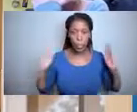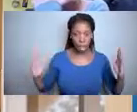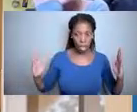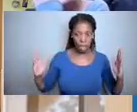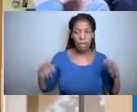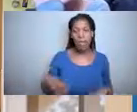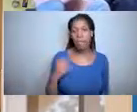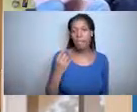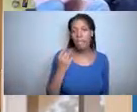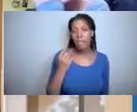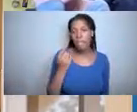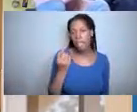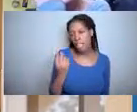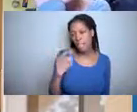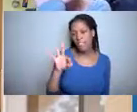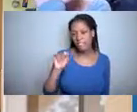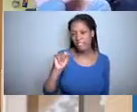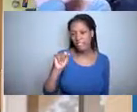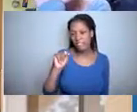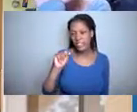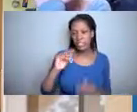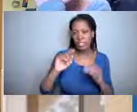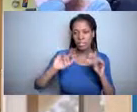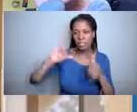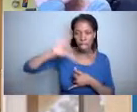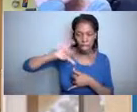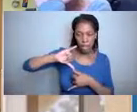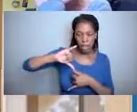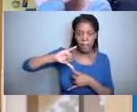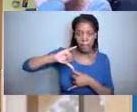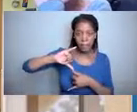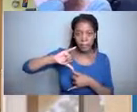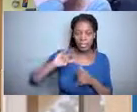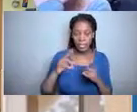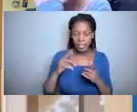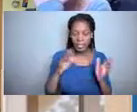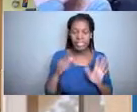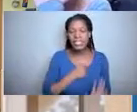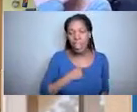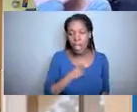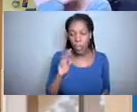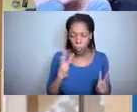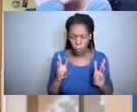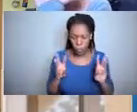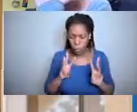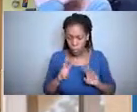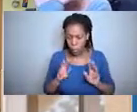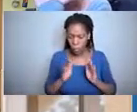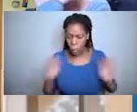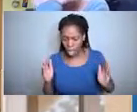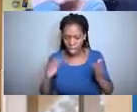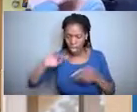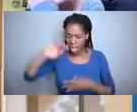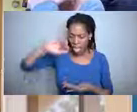11 a little over 11 feet wide or high height sorry y'all at six o'clock my day is like